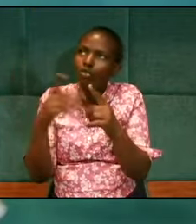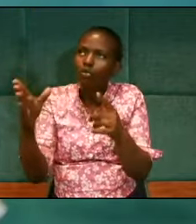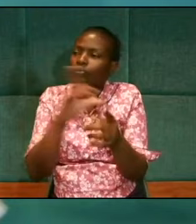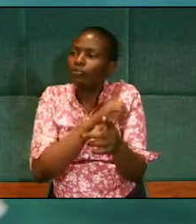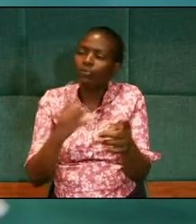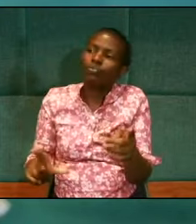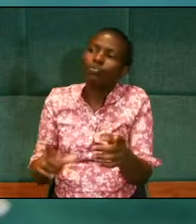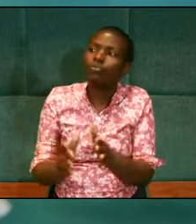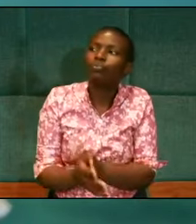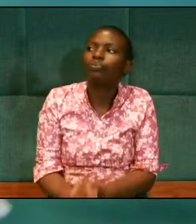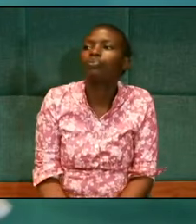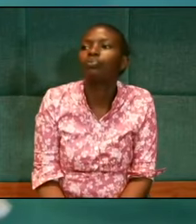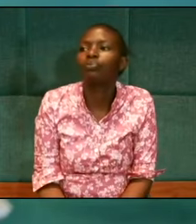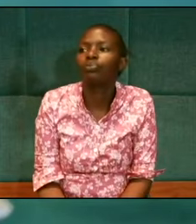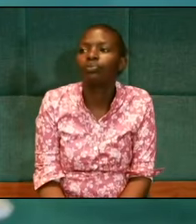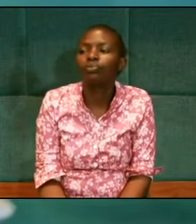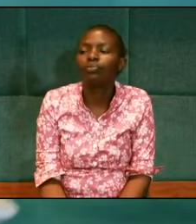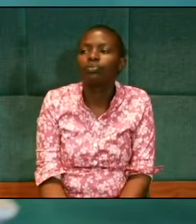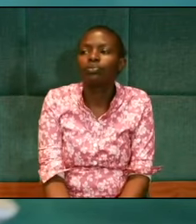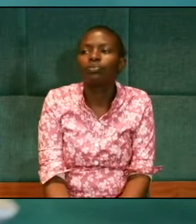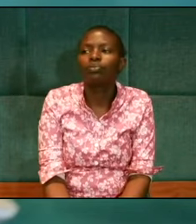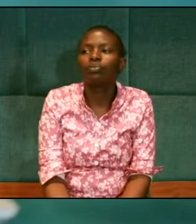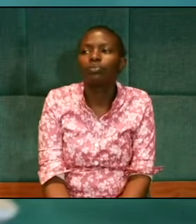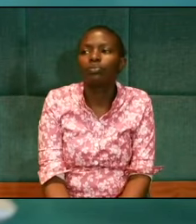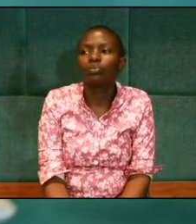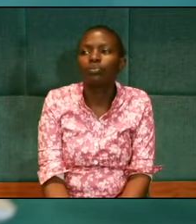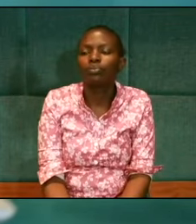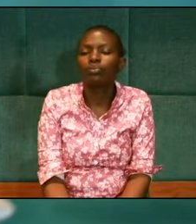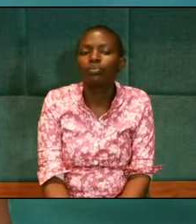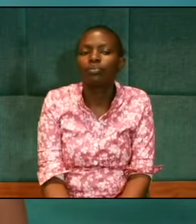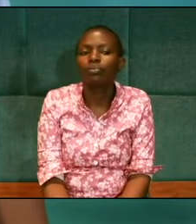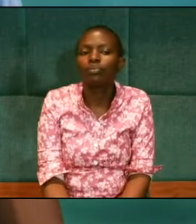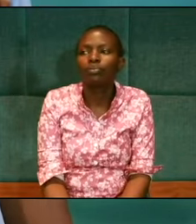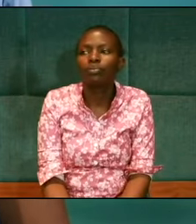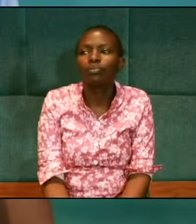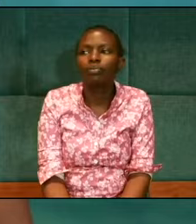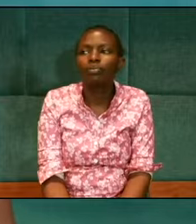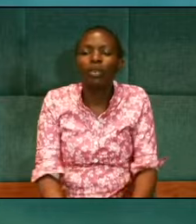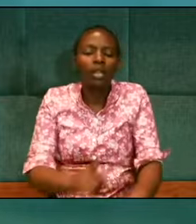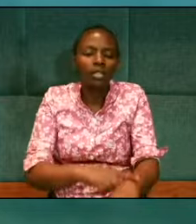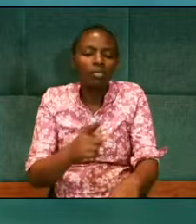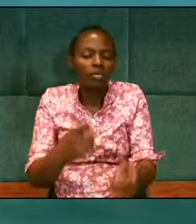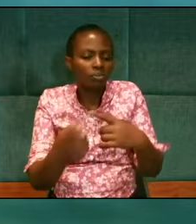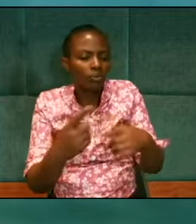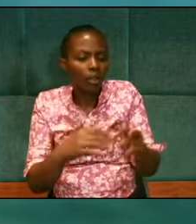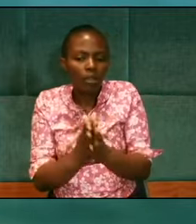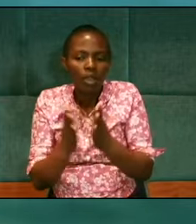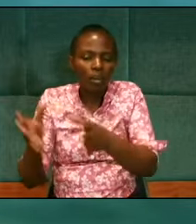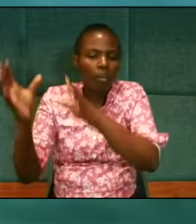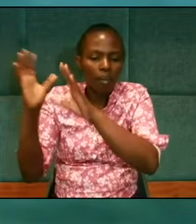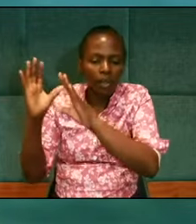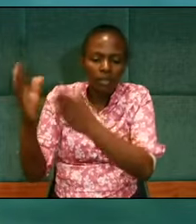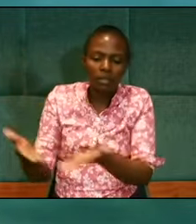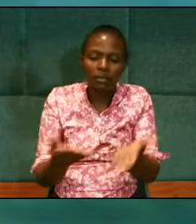prayer. Burdens are lifted at Calvary. Dear Lord, I don't even know what tomorrow